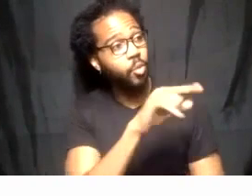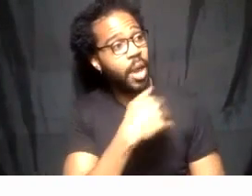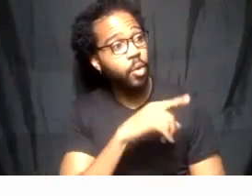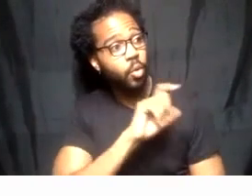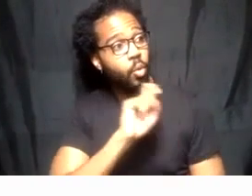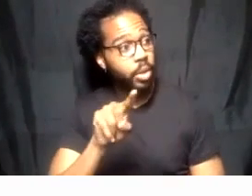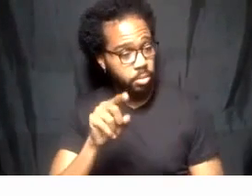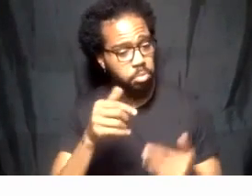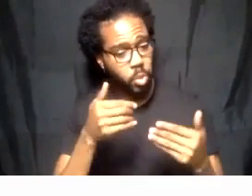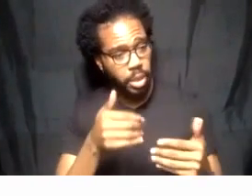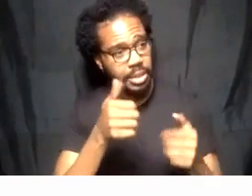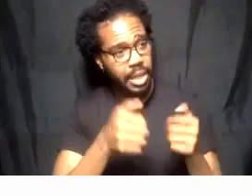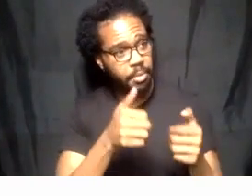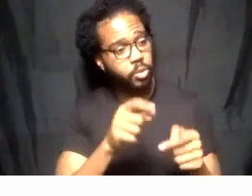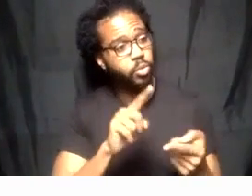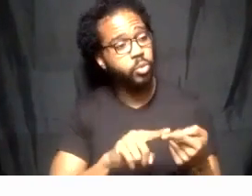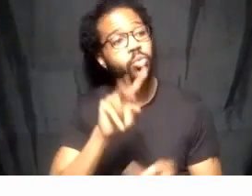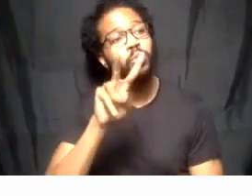text that to